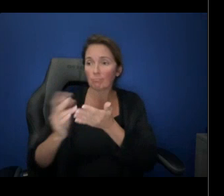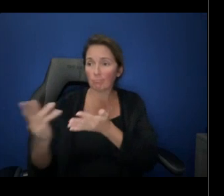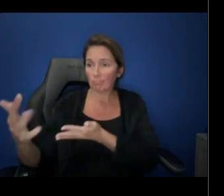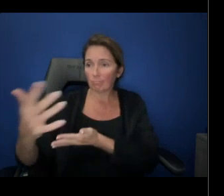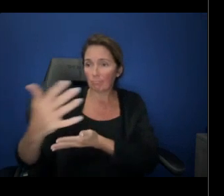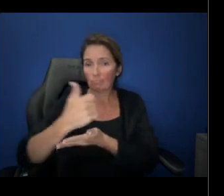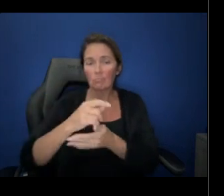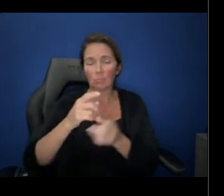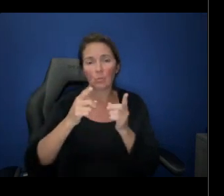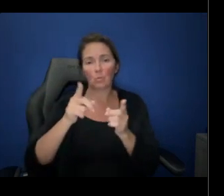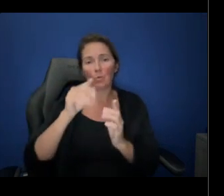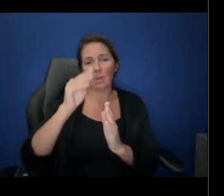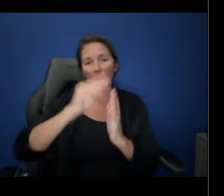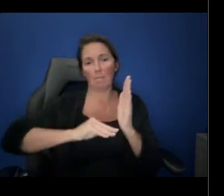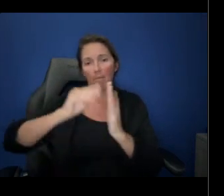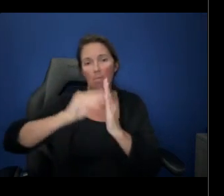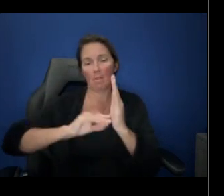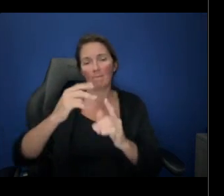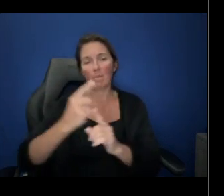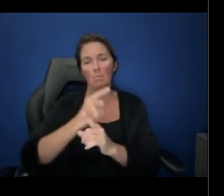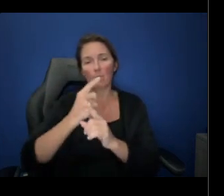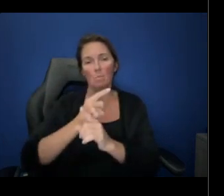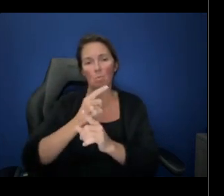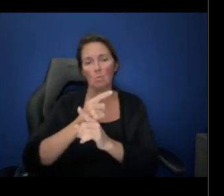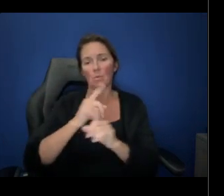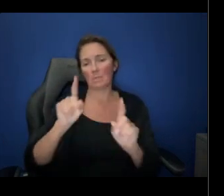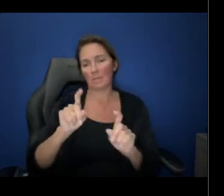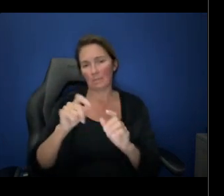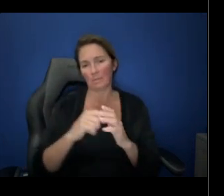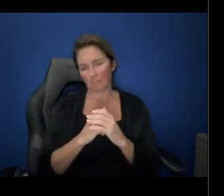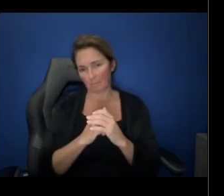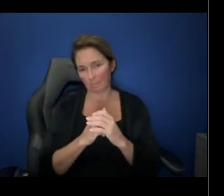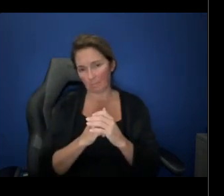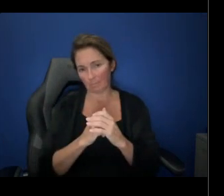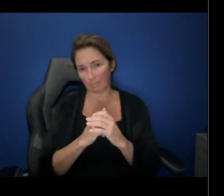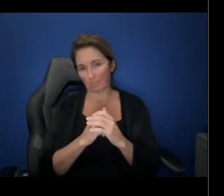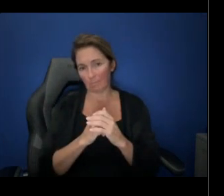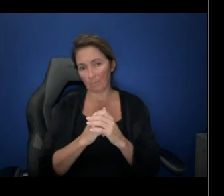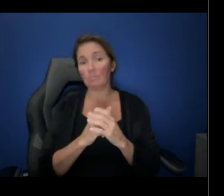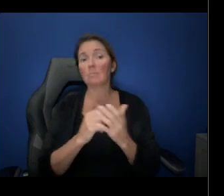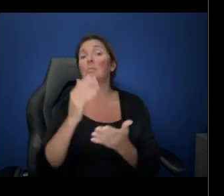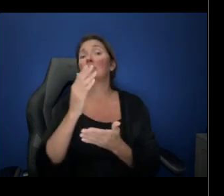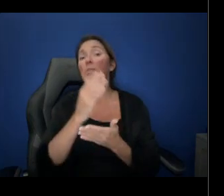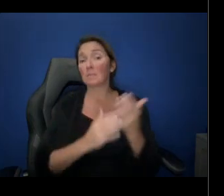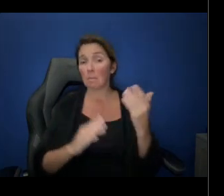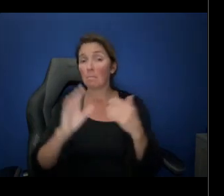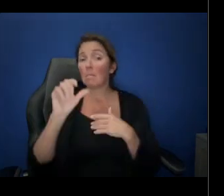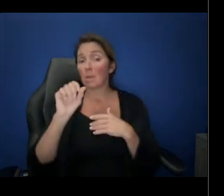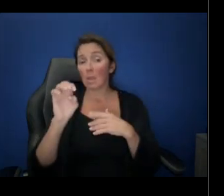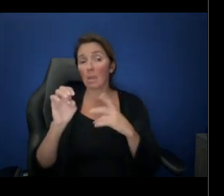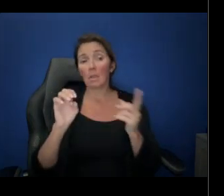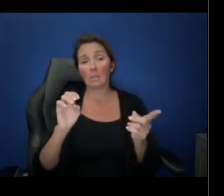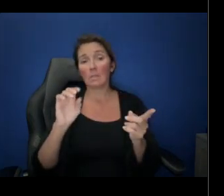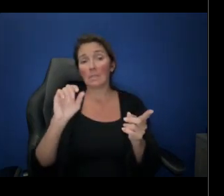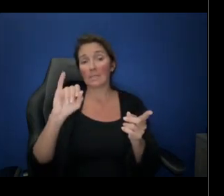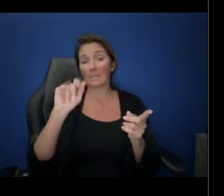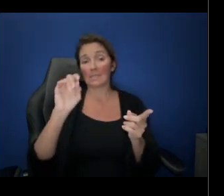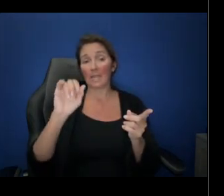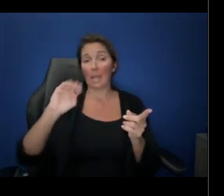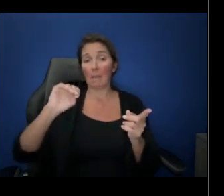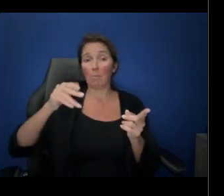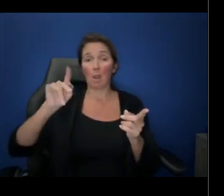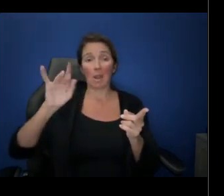the application of the appropriate test. Now, there are some cases where site